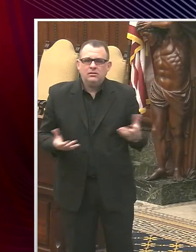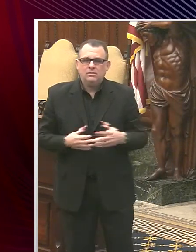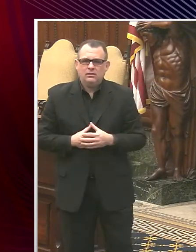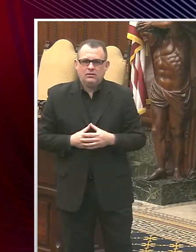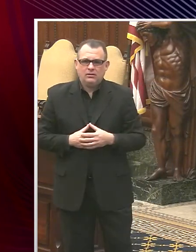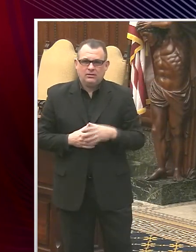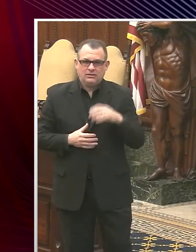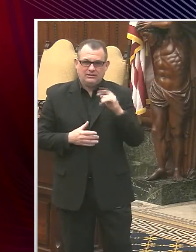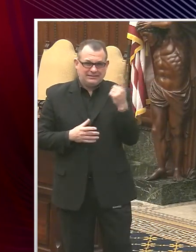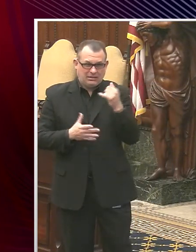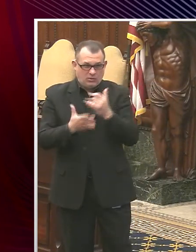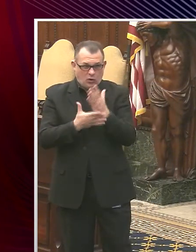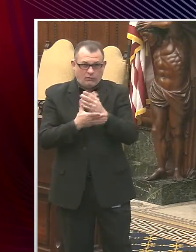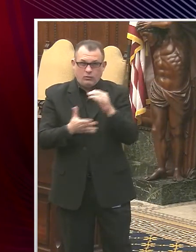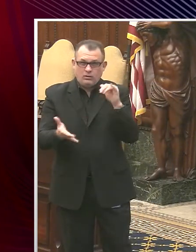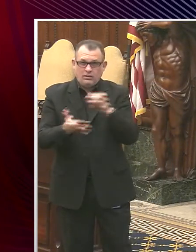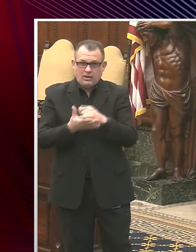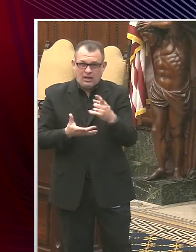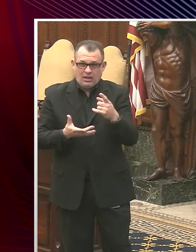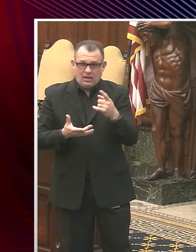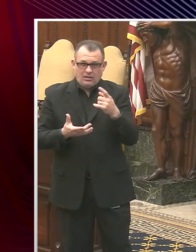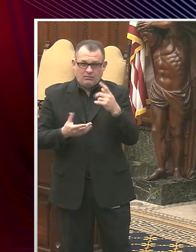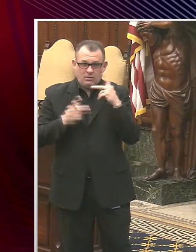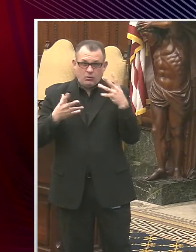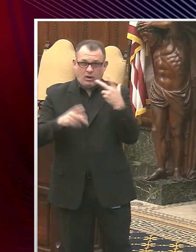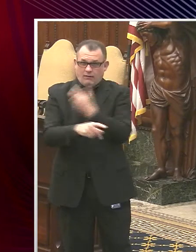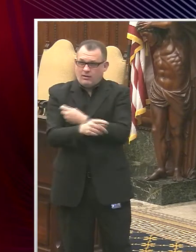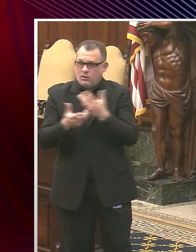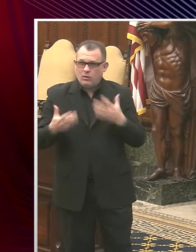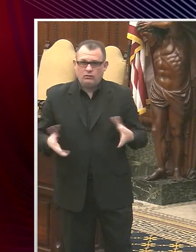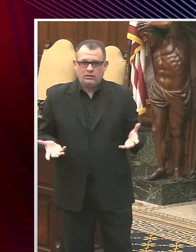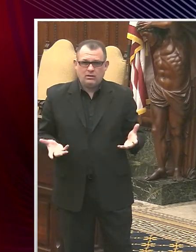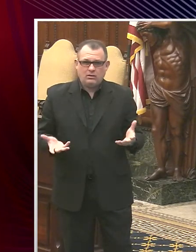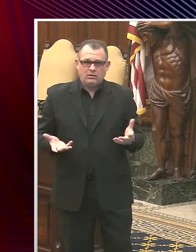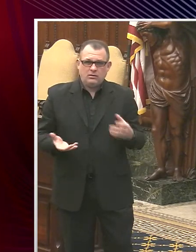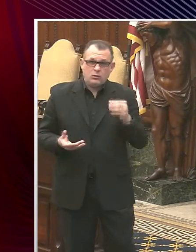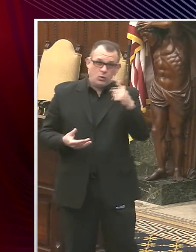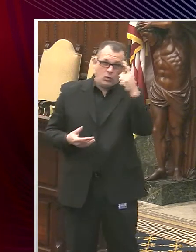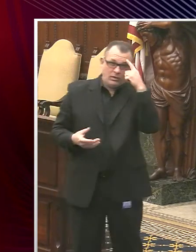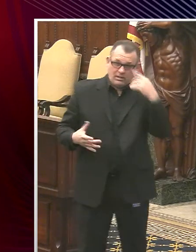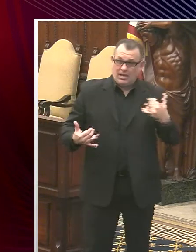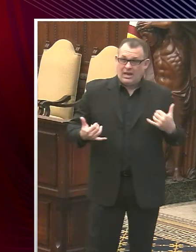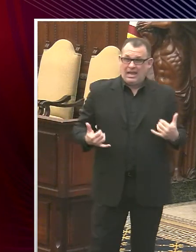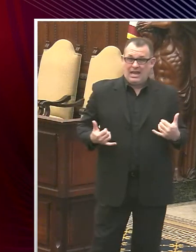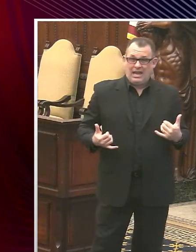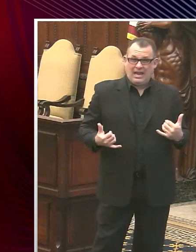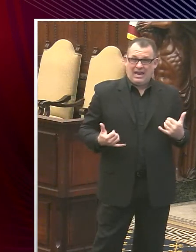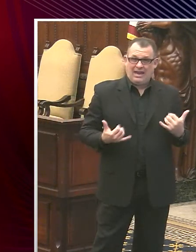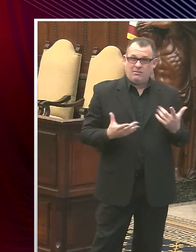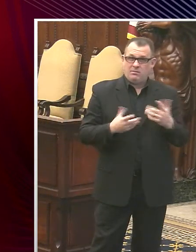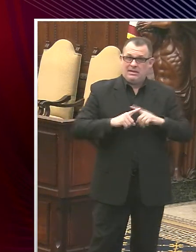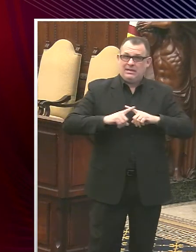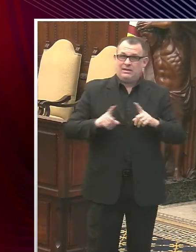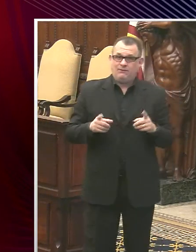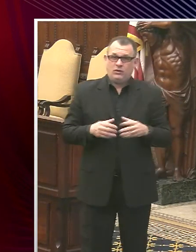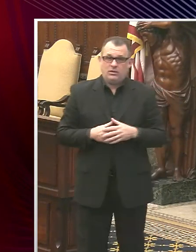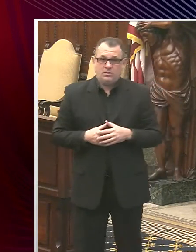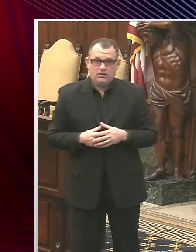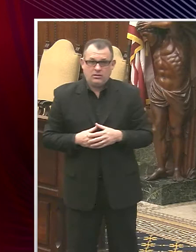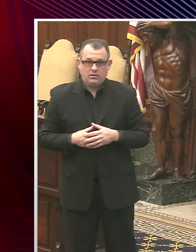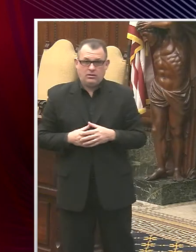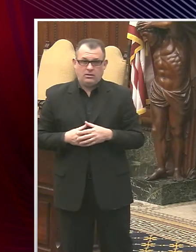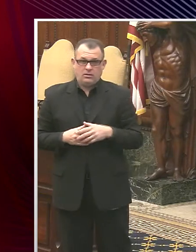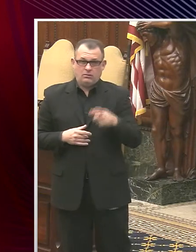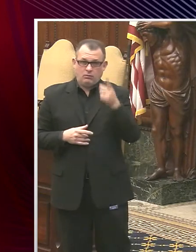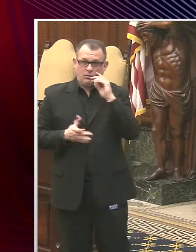you're okay with just because you want to get people inoculated? Or do you think now with this announcement you're making today that there's going to have to